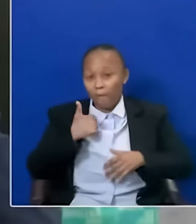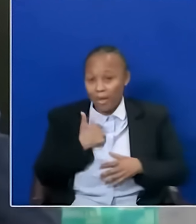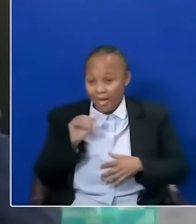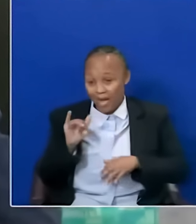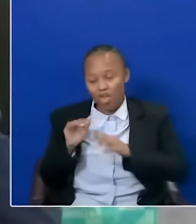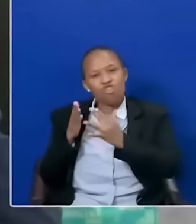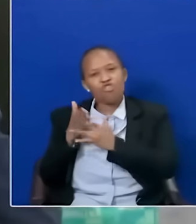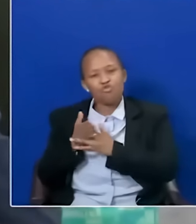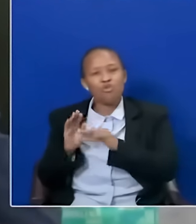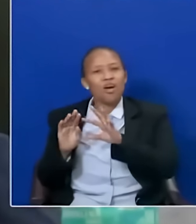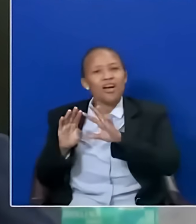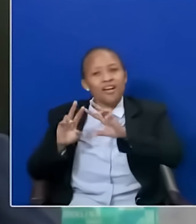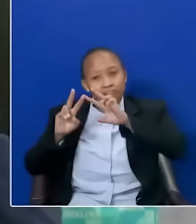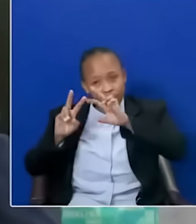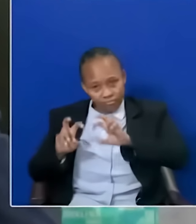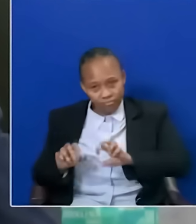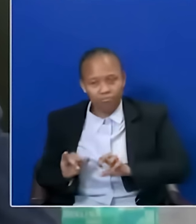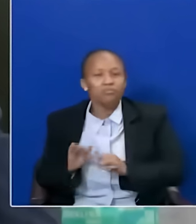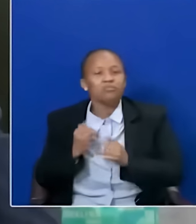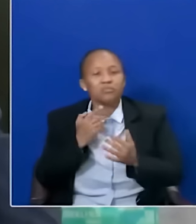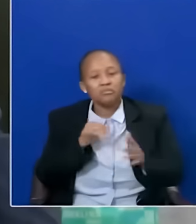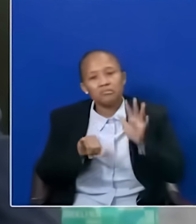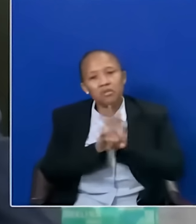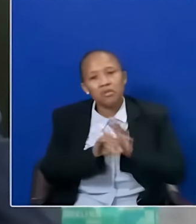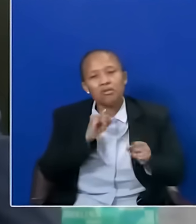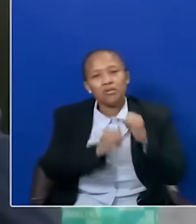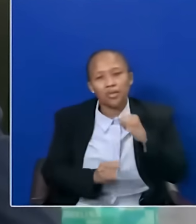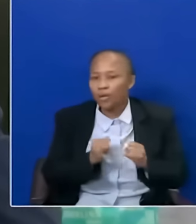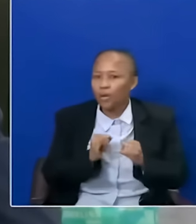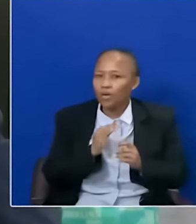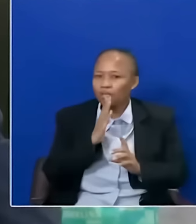was deliberate, tampering, but